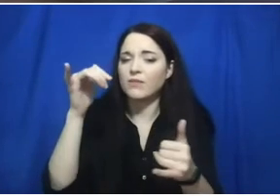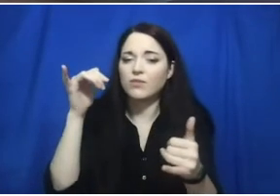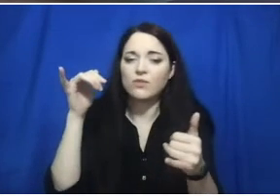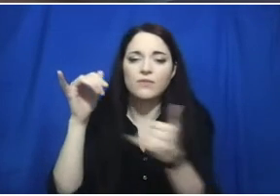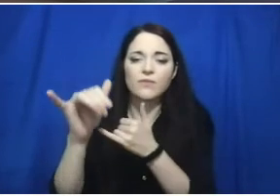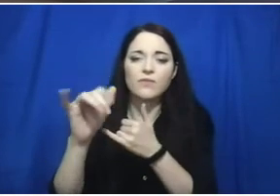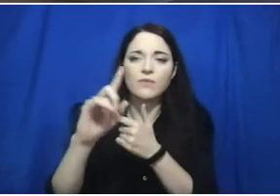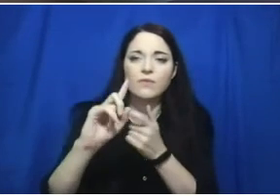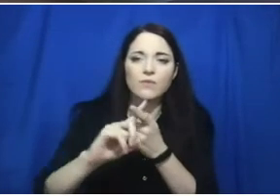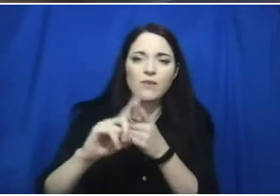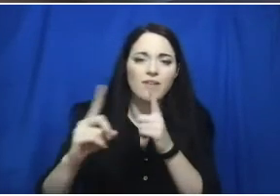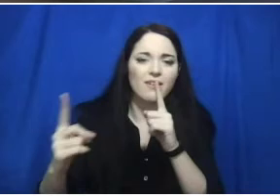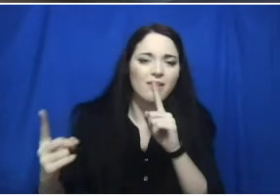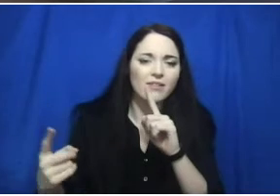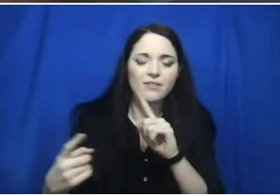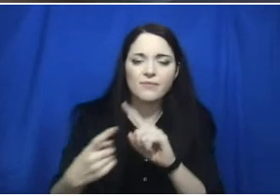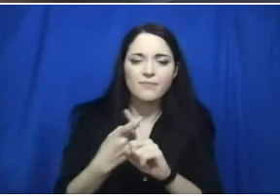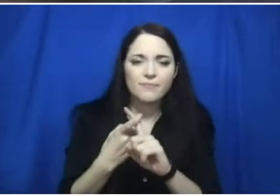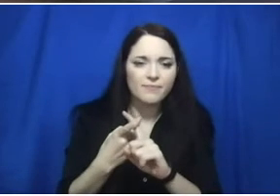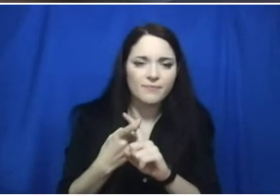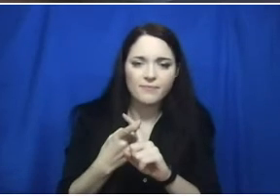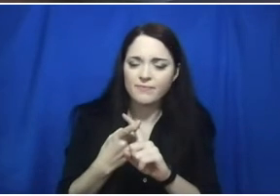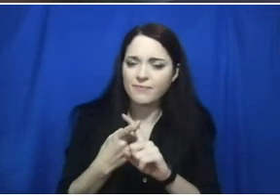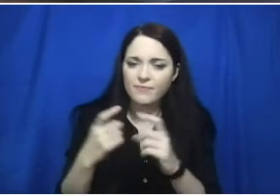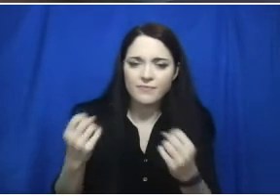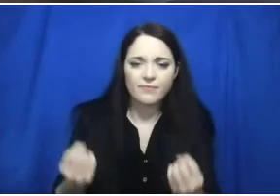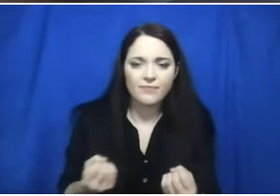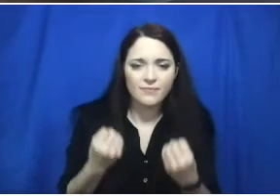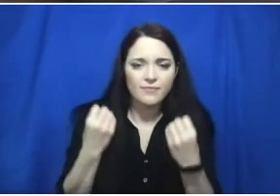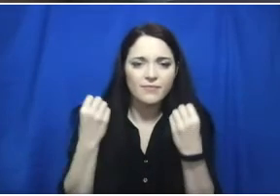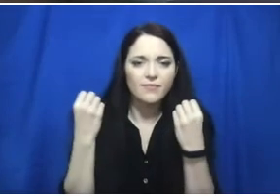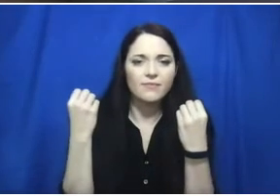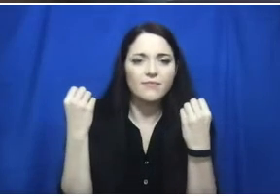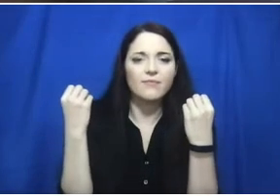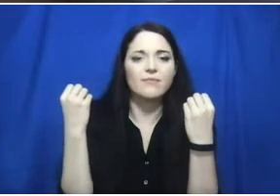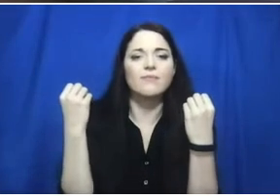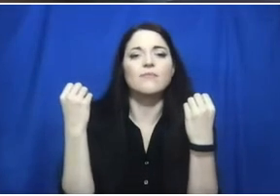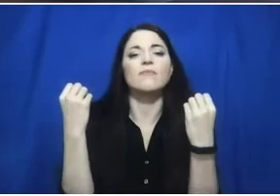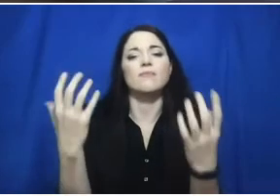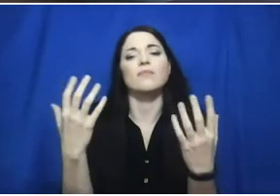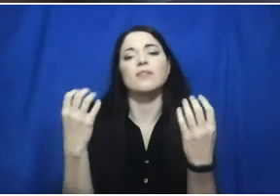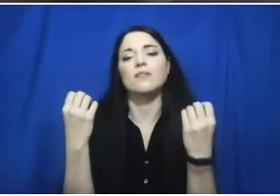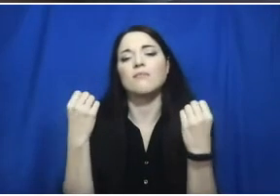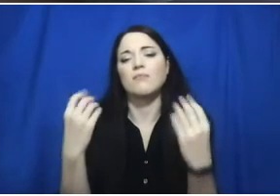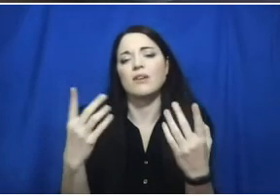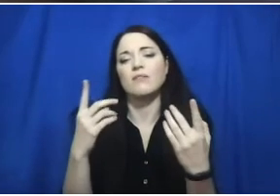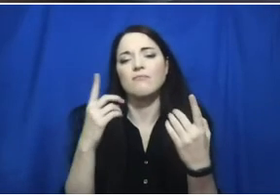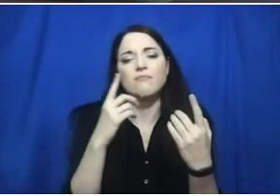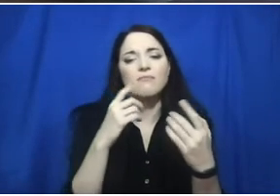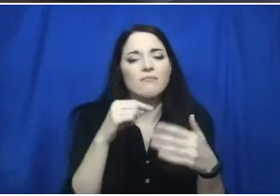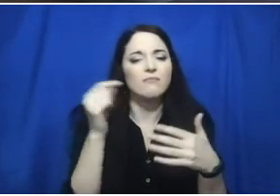friend. Through many ways leads to a